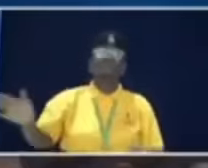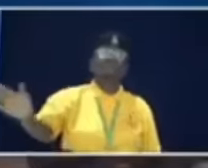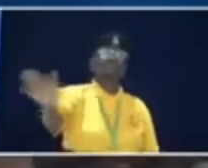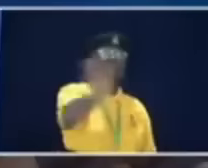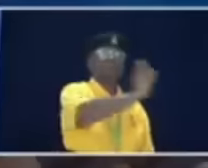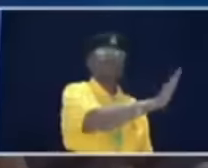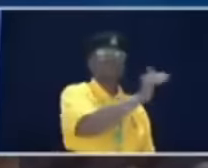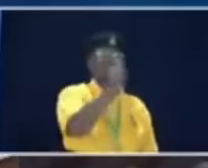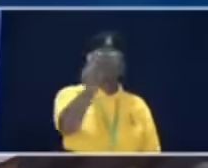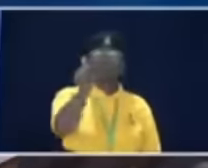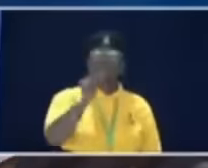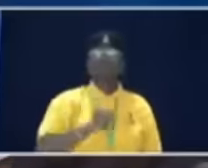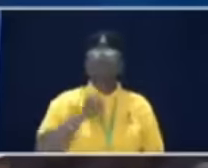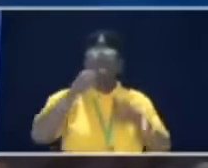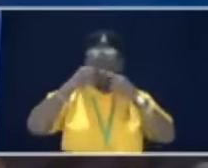and I decree